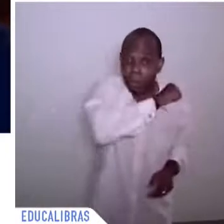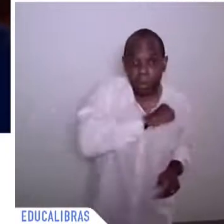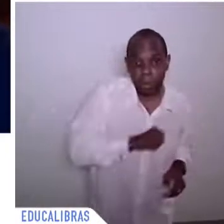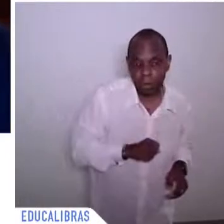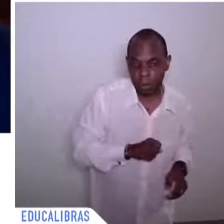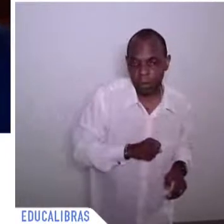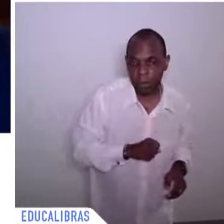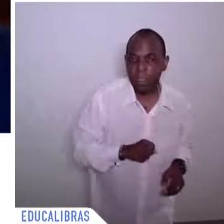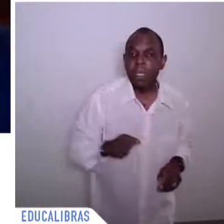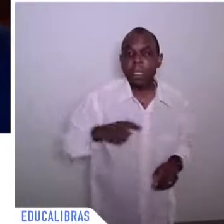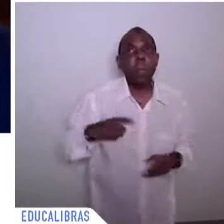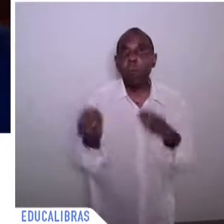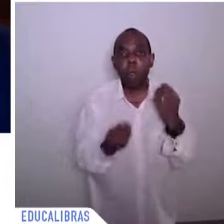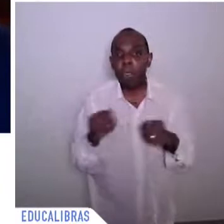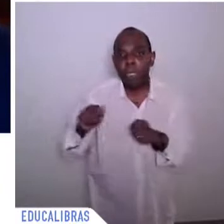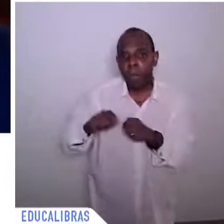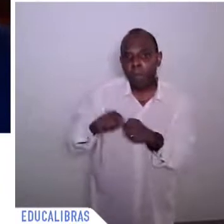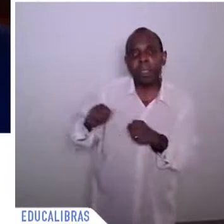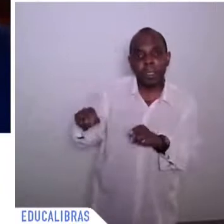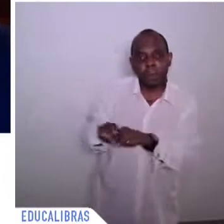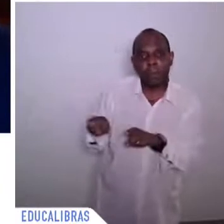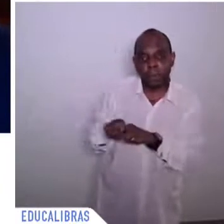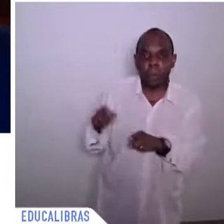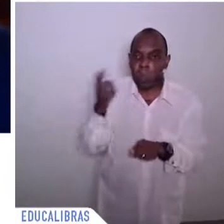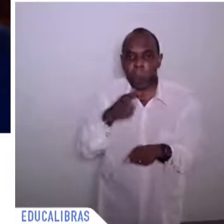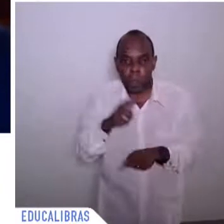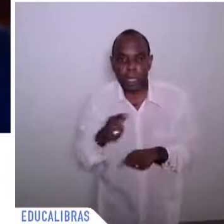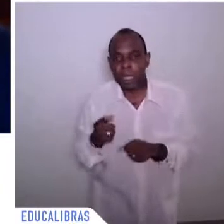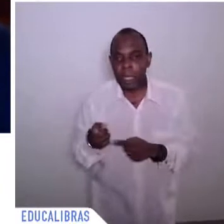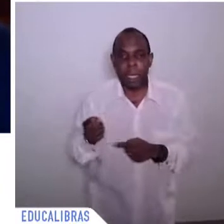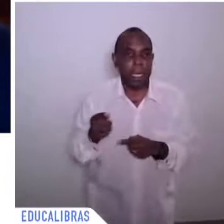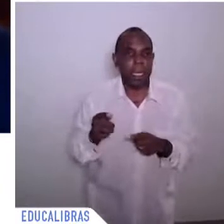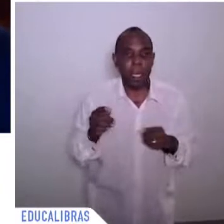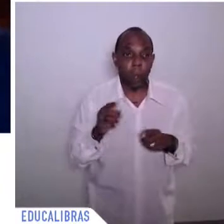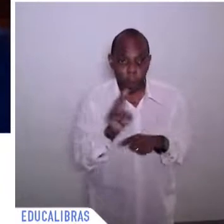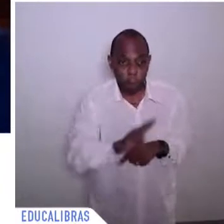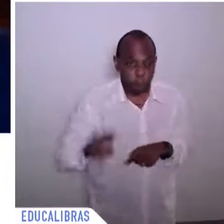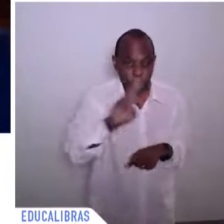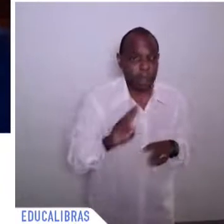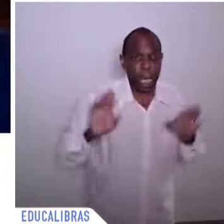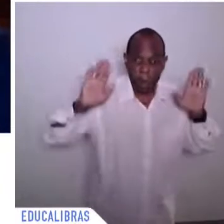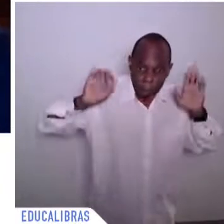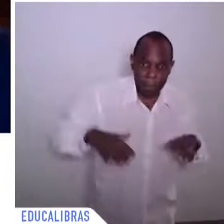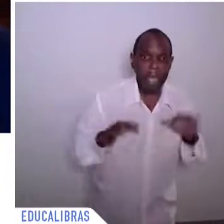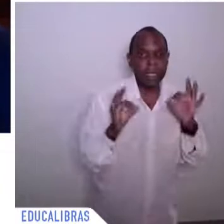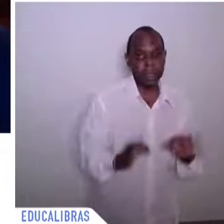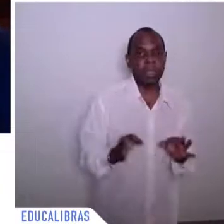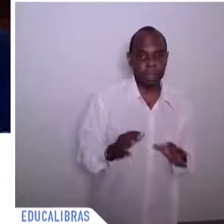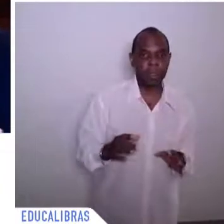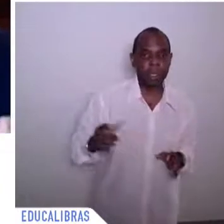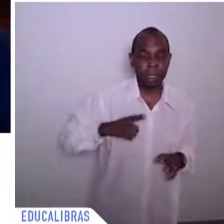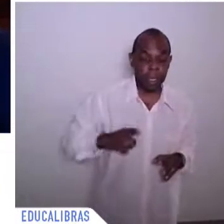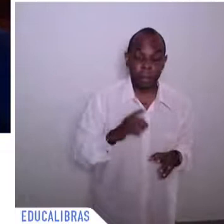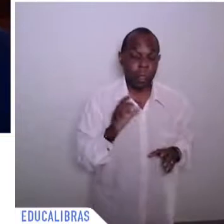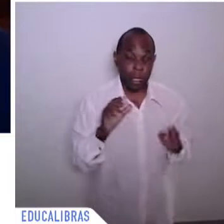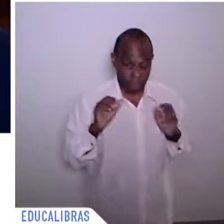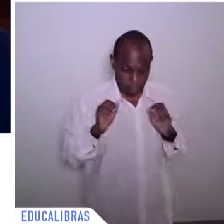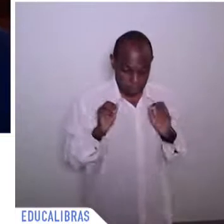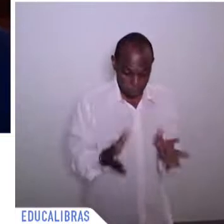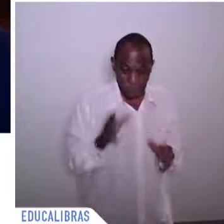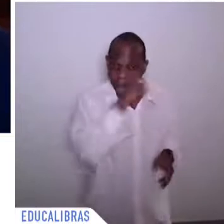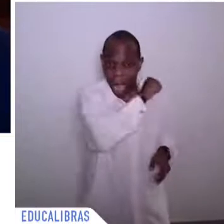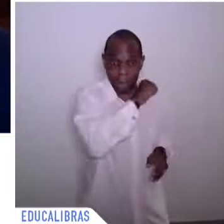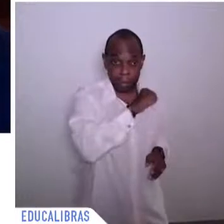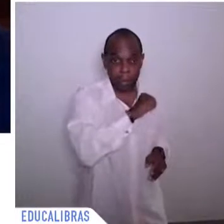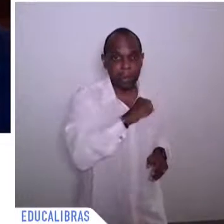very quickly? How do you set that up in a way that you have accountability, that it's not only populism,